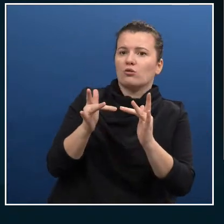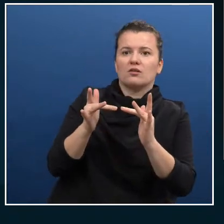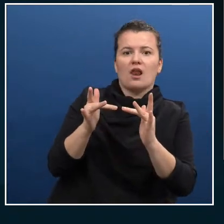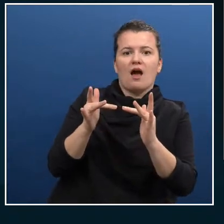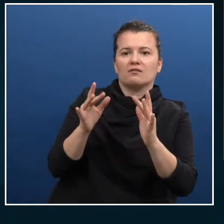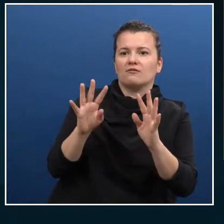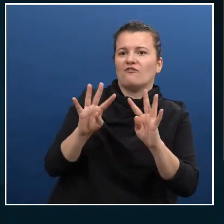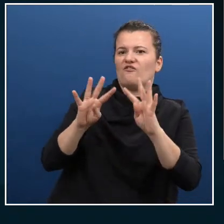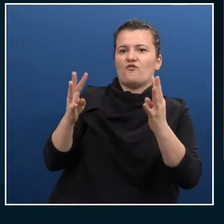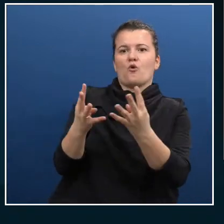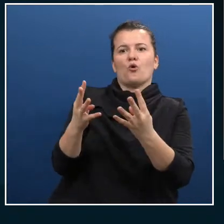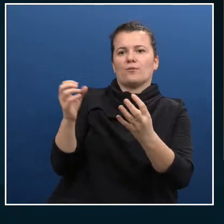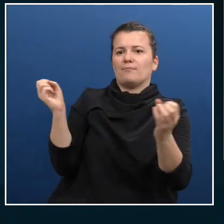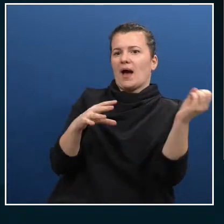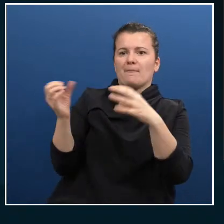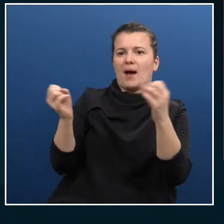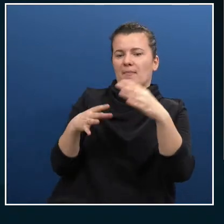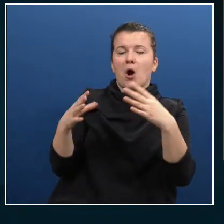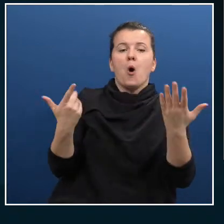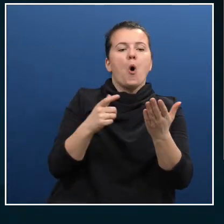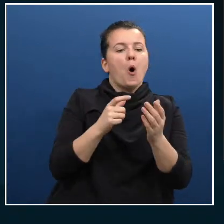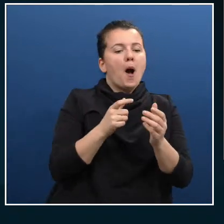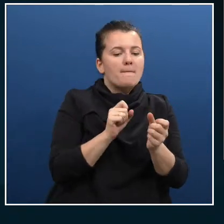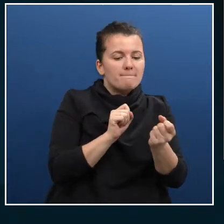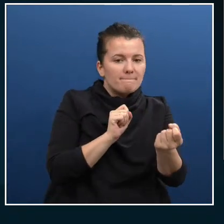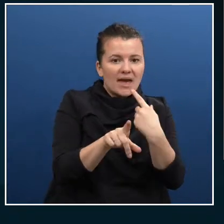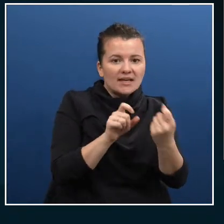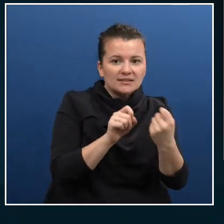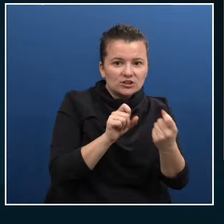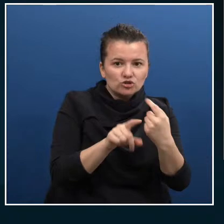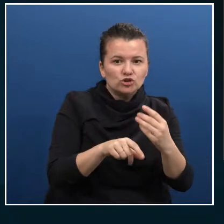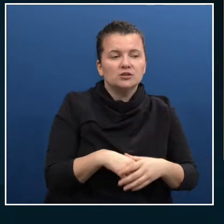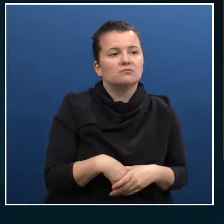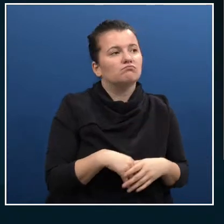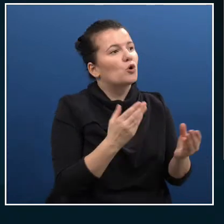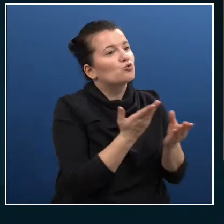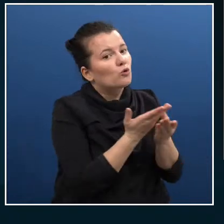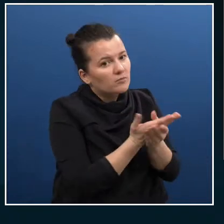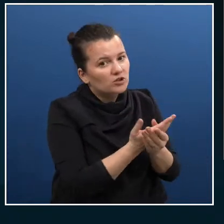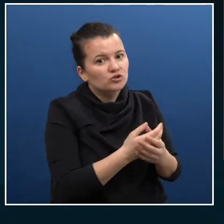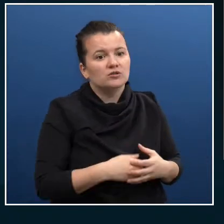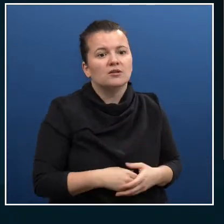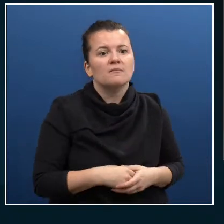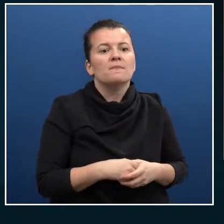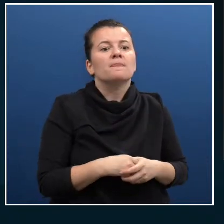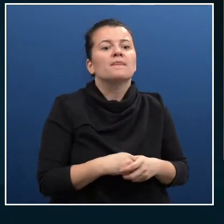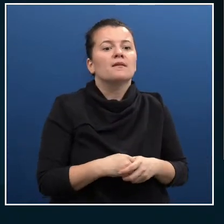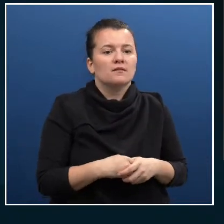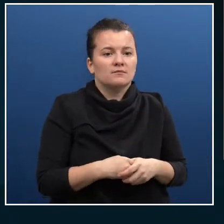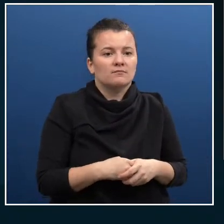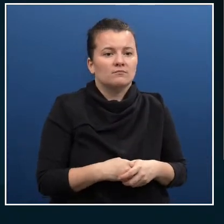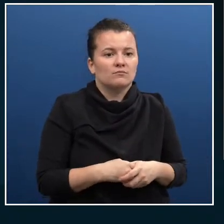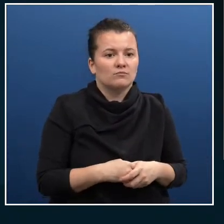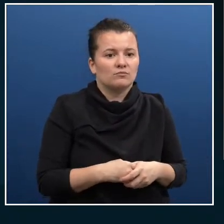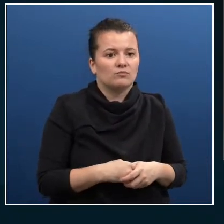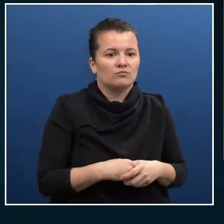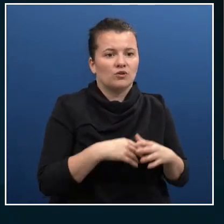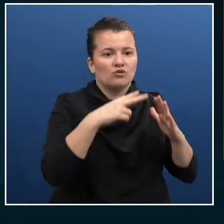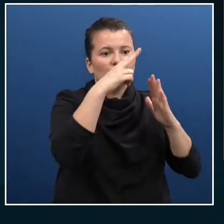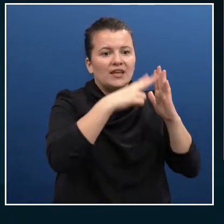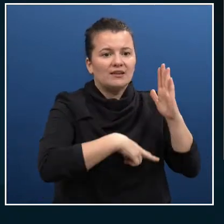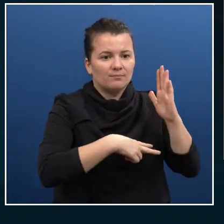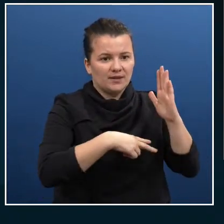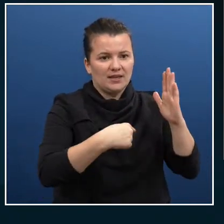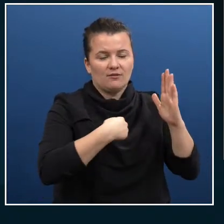messaging, documentation, and README files. Like on GitHub, you see that many. That it's